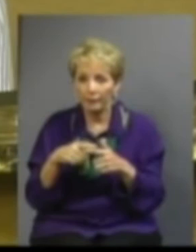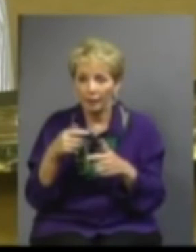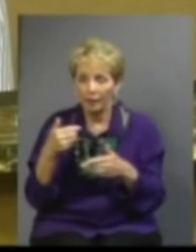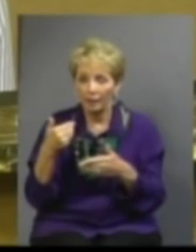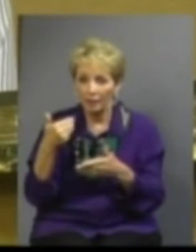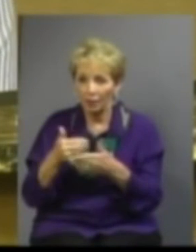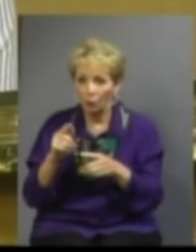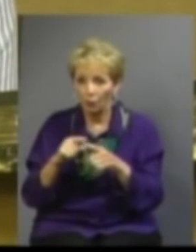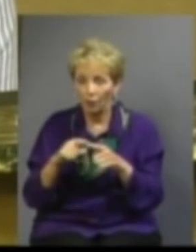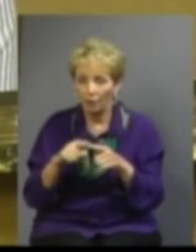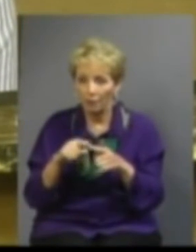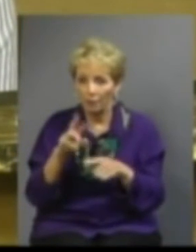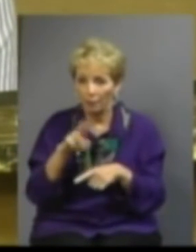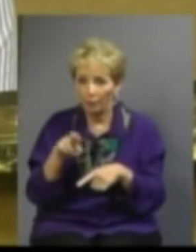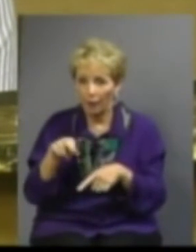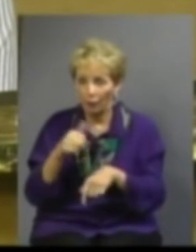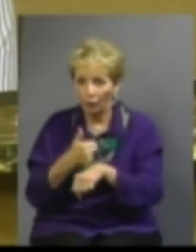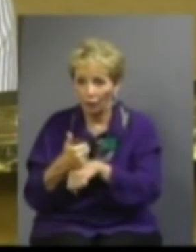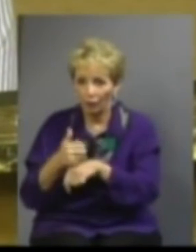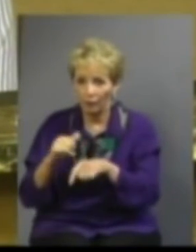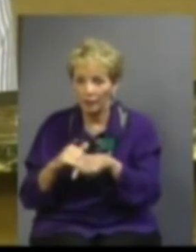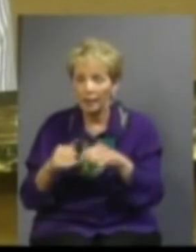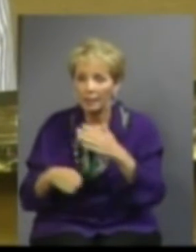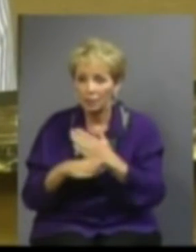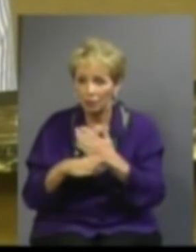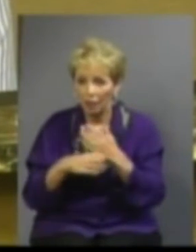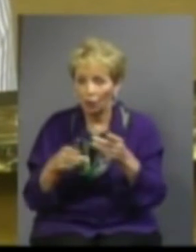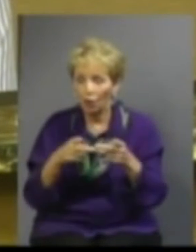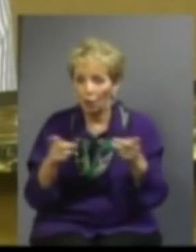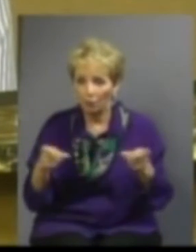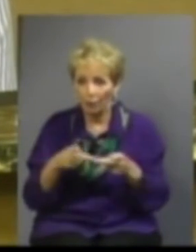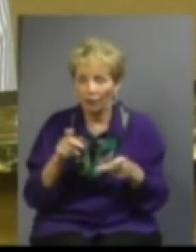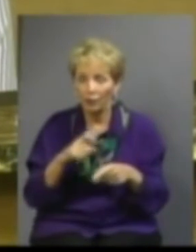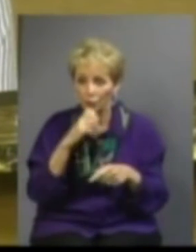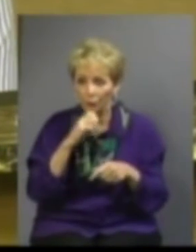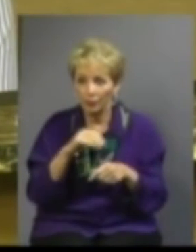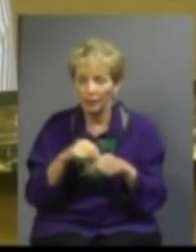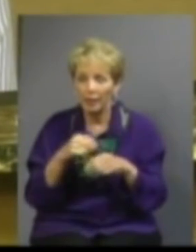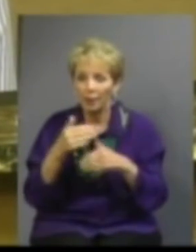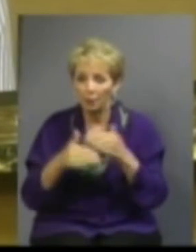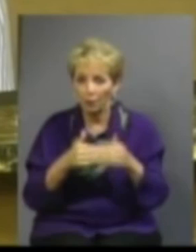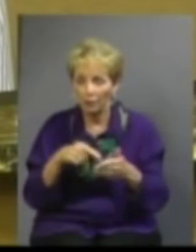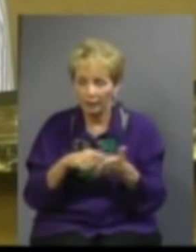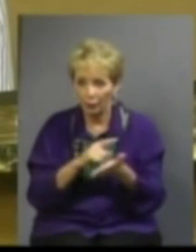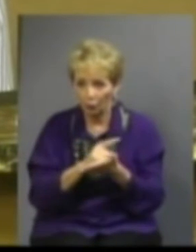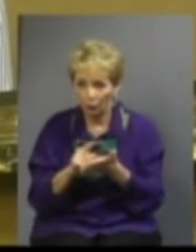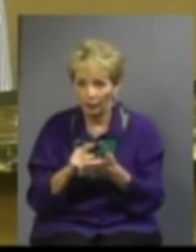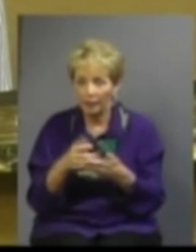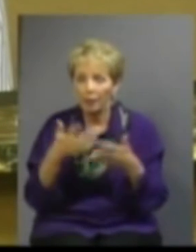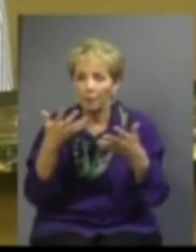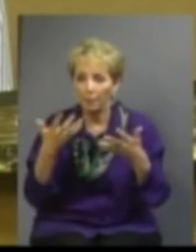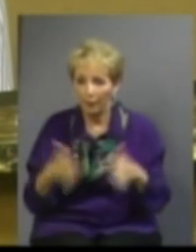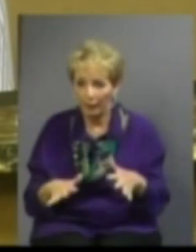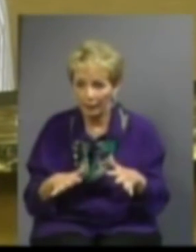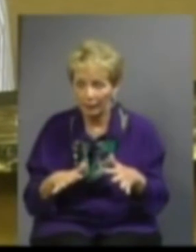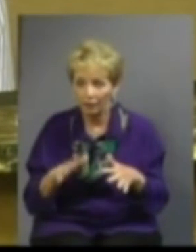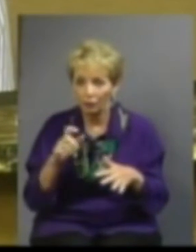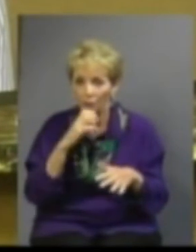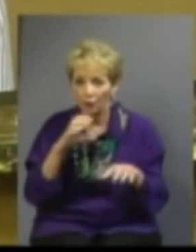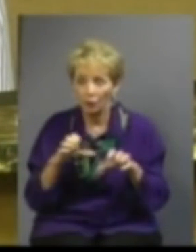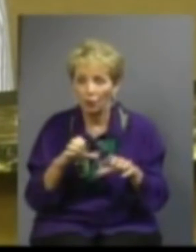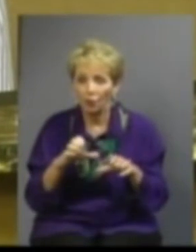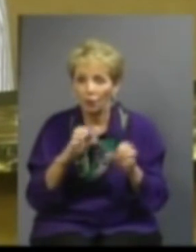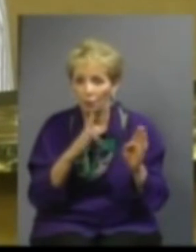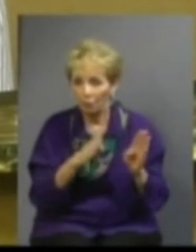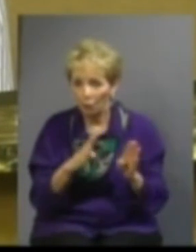around by where the bathrooms are located at the soccer complex. And those should be in process this week to get complete. They should be doing prep